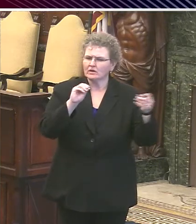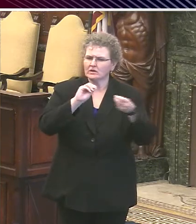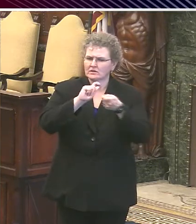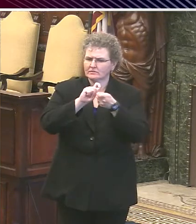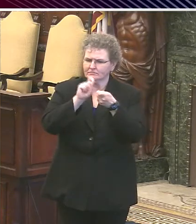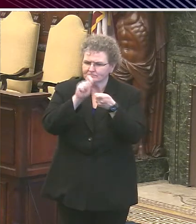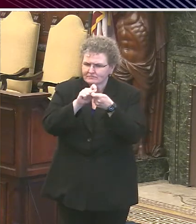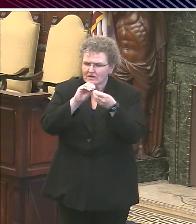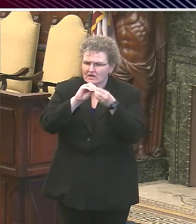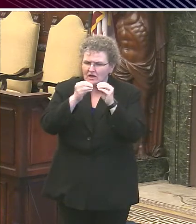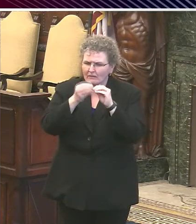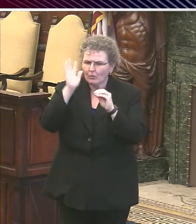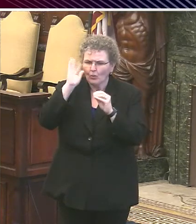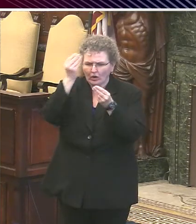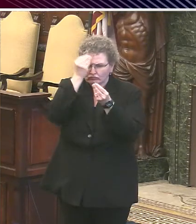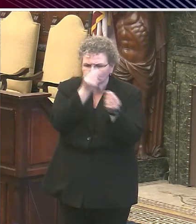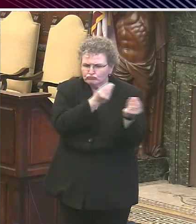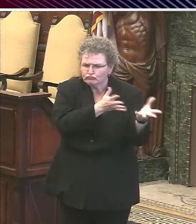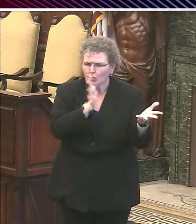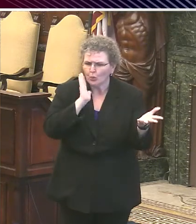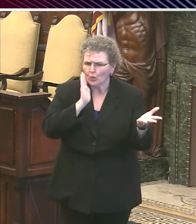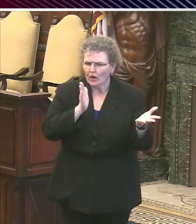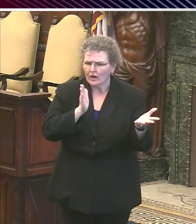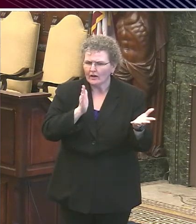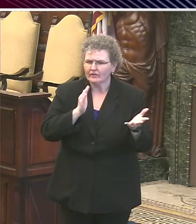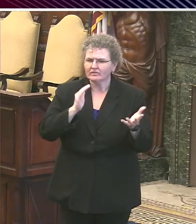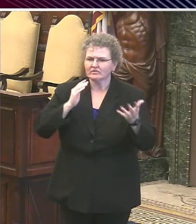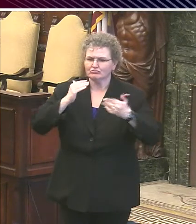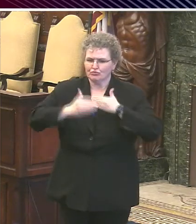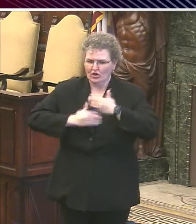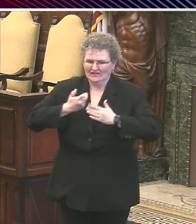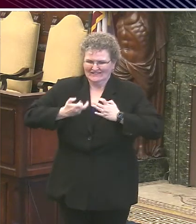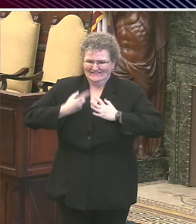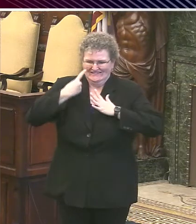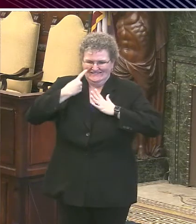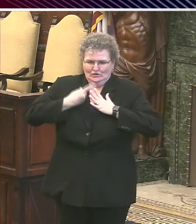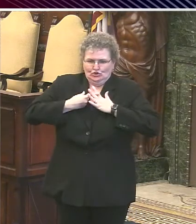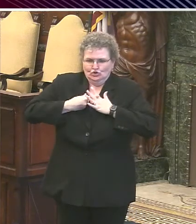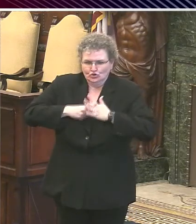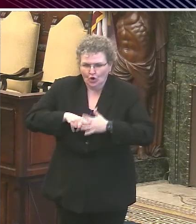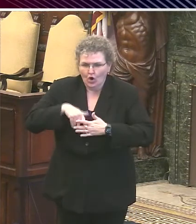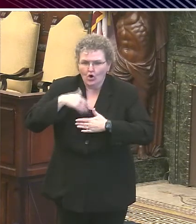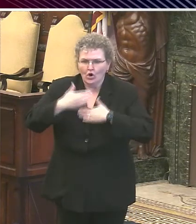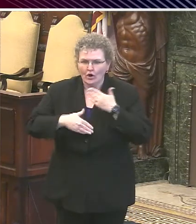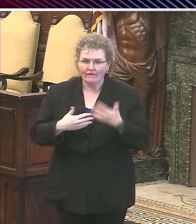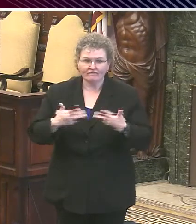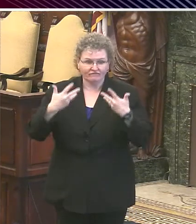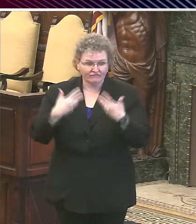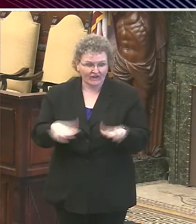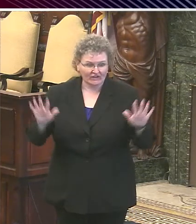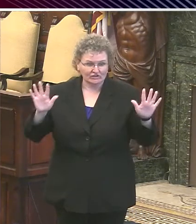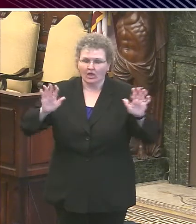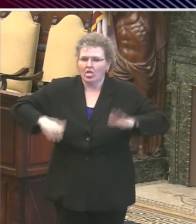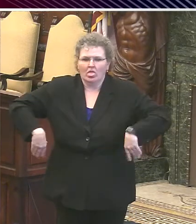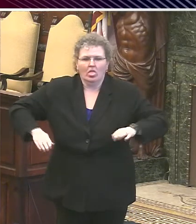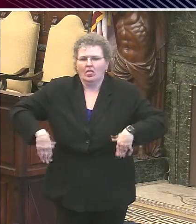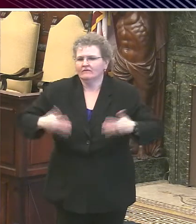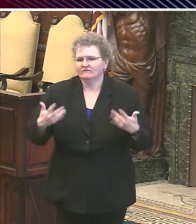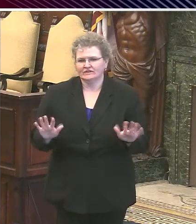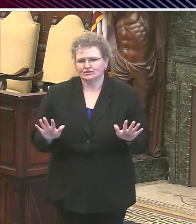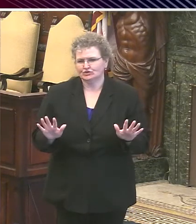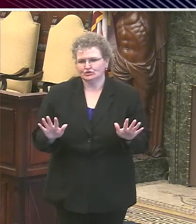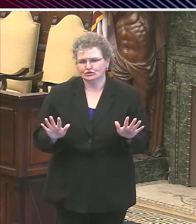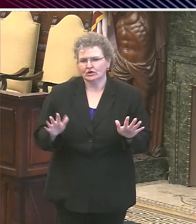that hiring process has started. I'm not sure it's completed yet, but we are using the staff